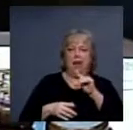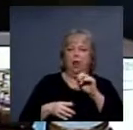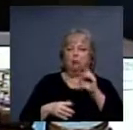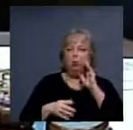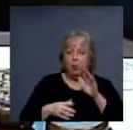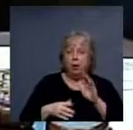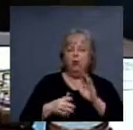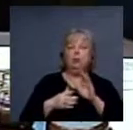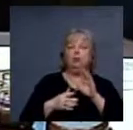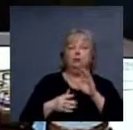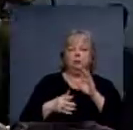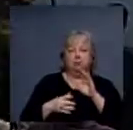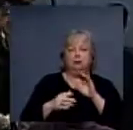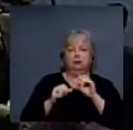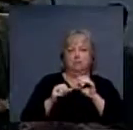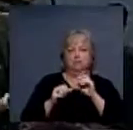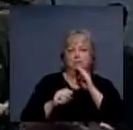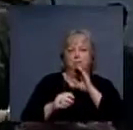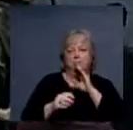neighbors.